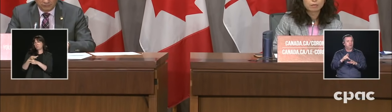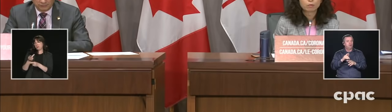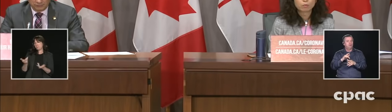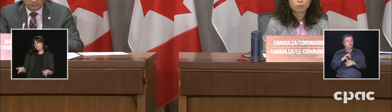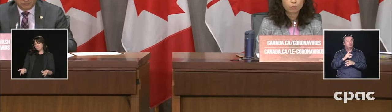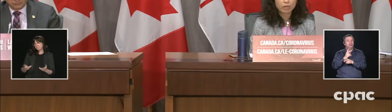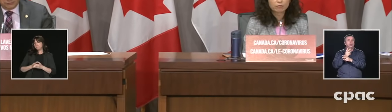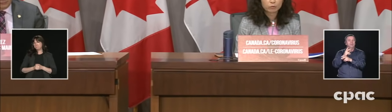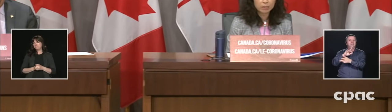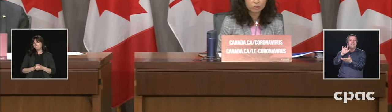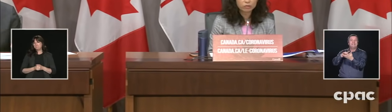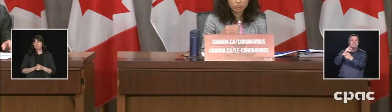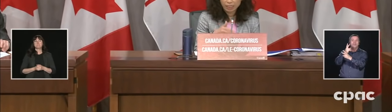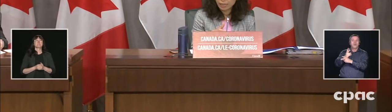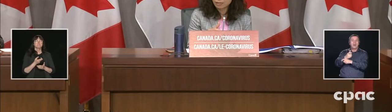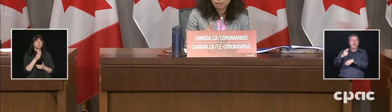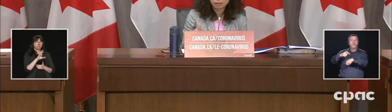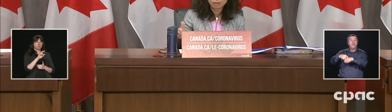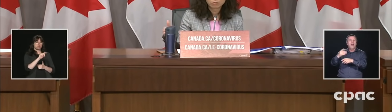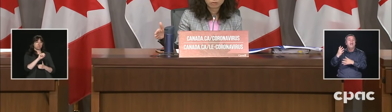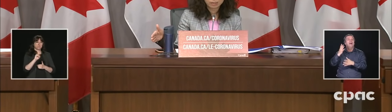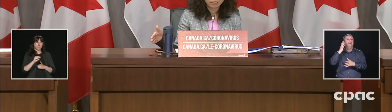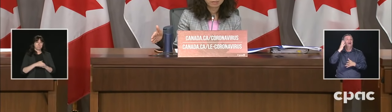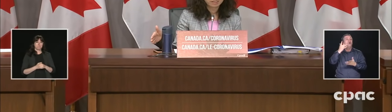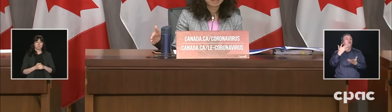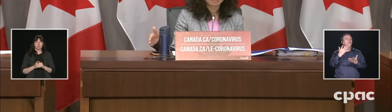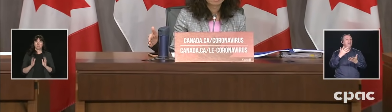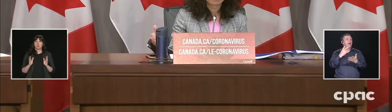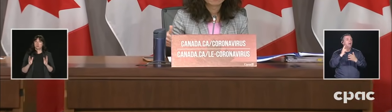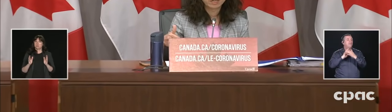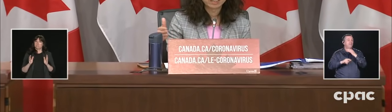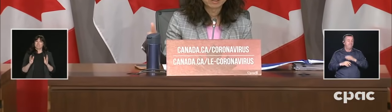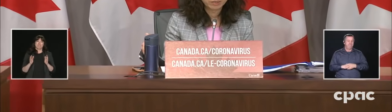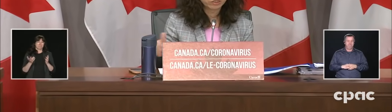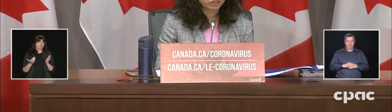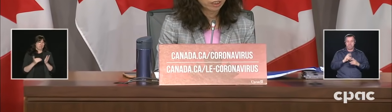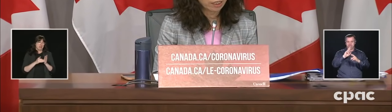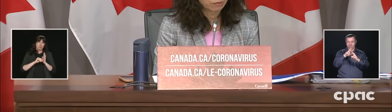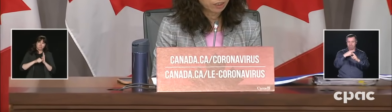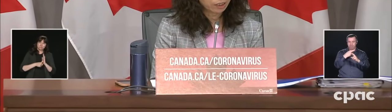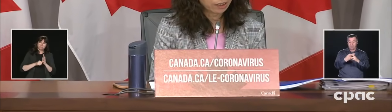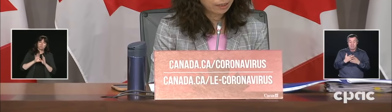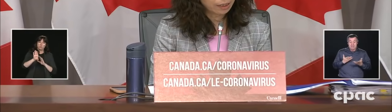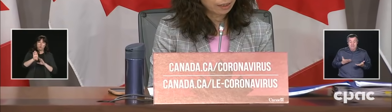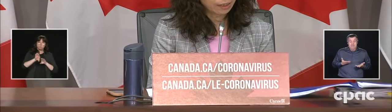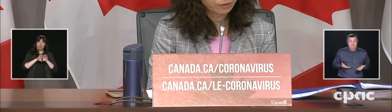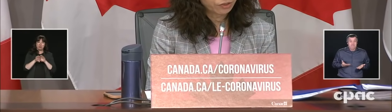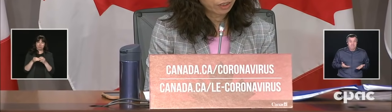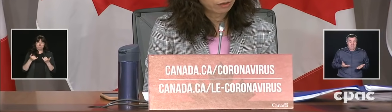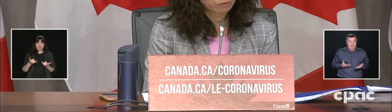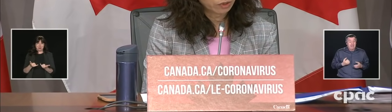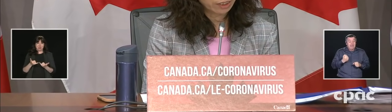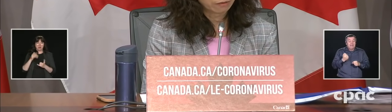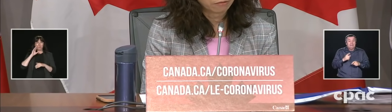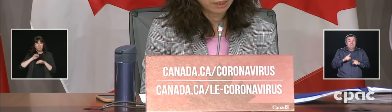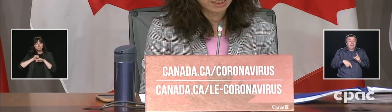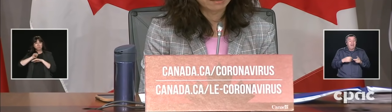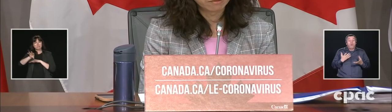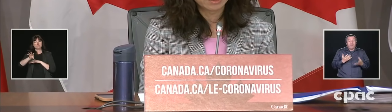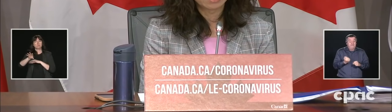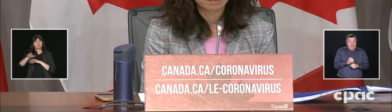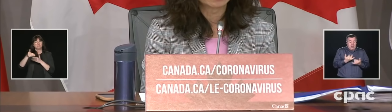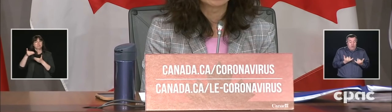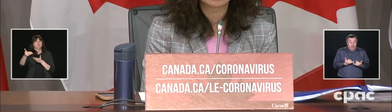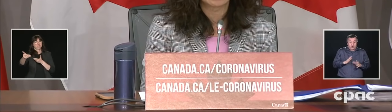Again, whatever we do today will result in the sort of final picture that we're going to see. And so working